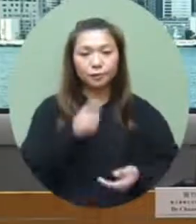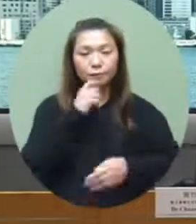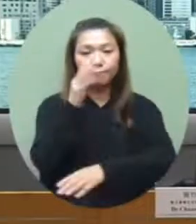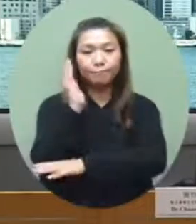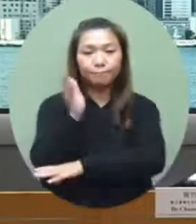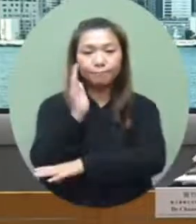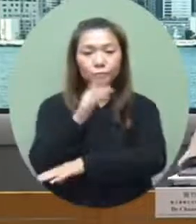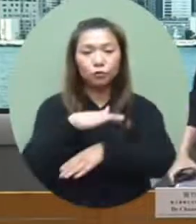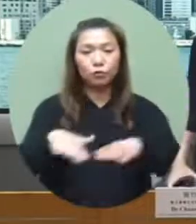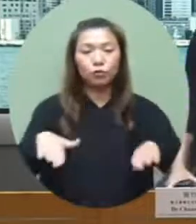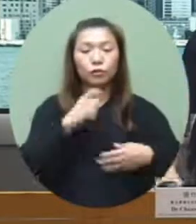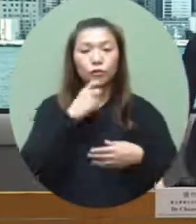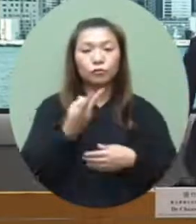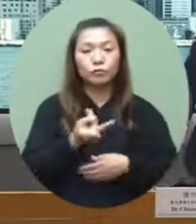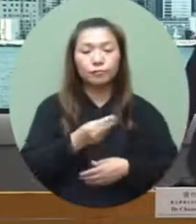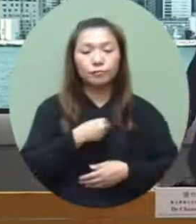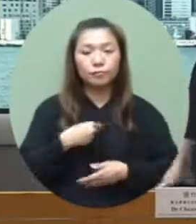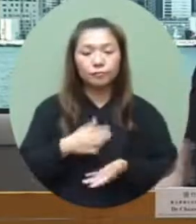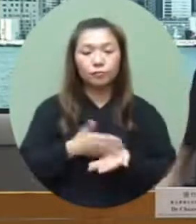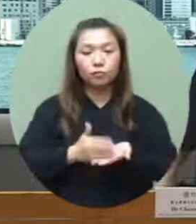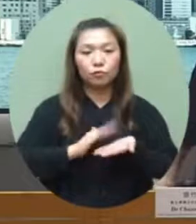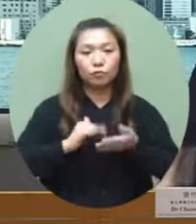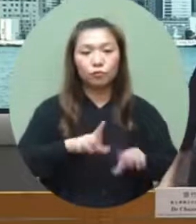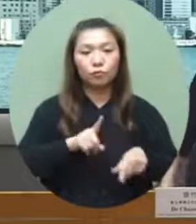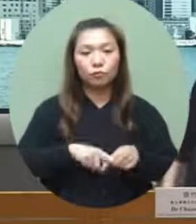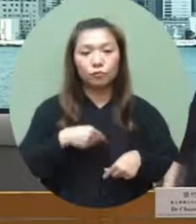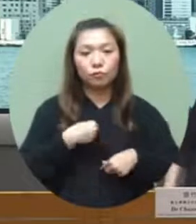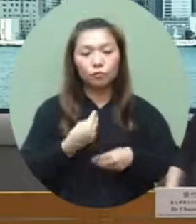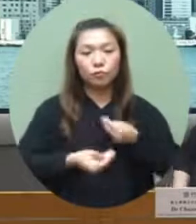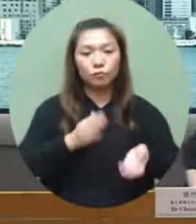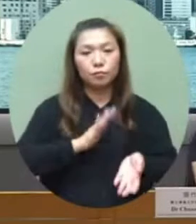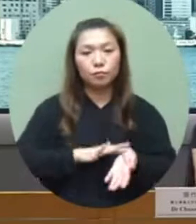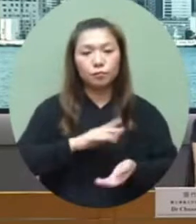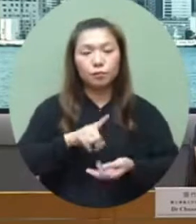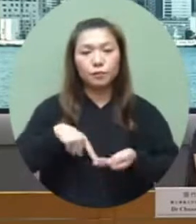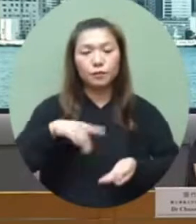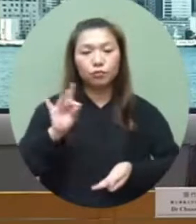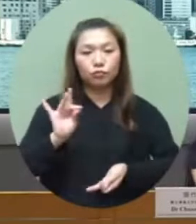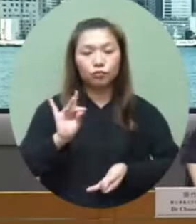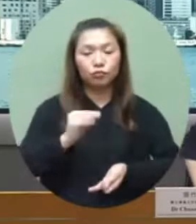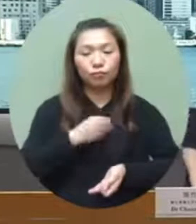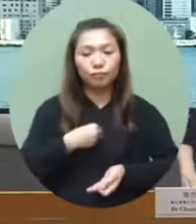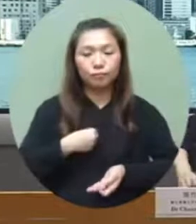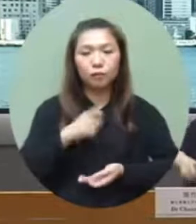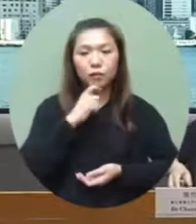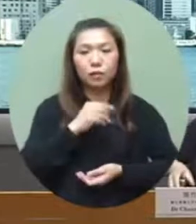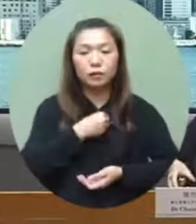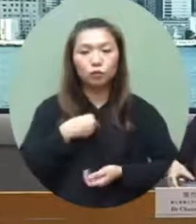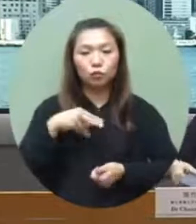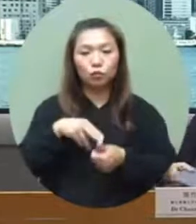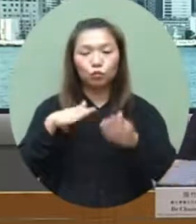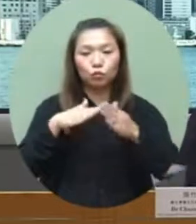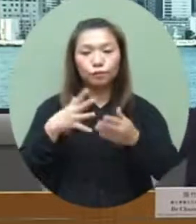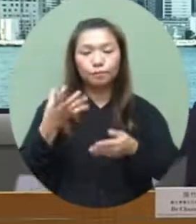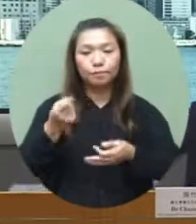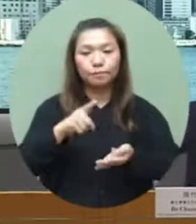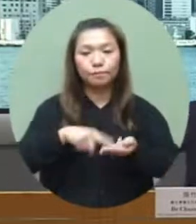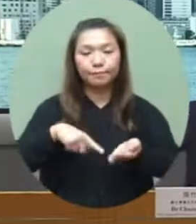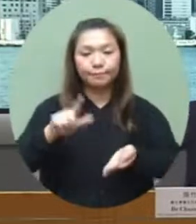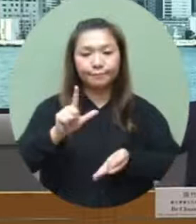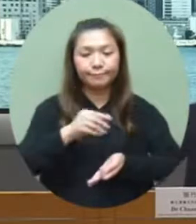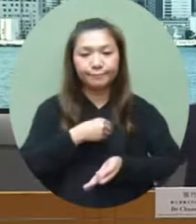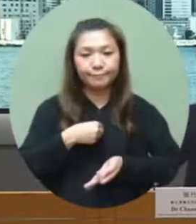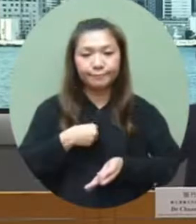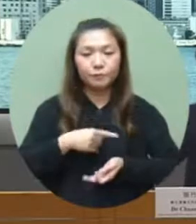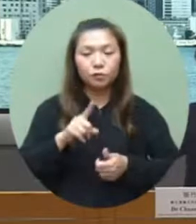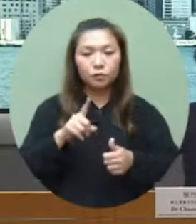Welcome to today's press briefing. We have on the stage two doctors, Dr. Zhang Shukwan, Head of Communicable Disease Branch, Center for Health Protection, and Dr. Lau